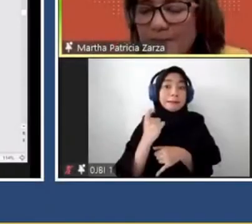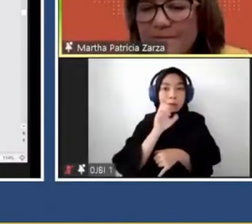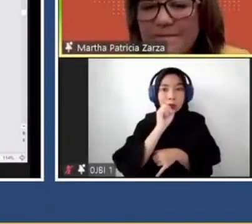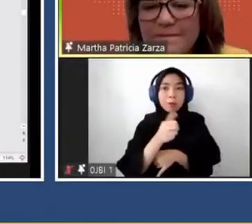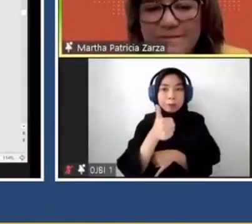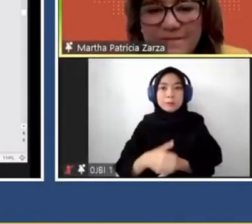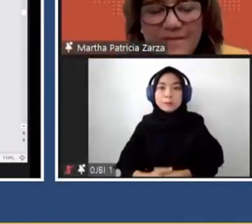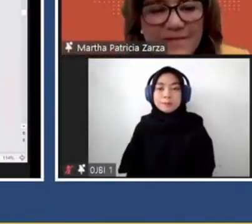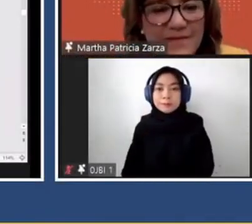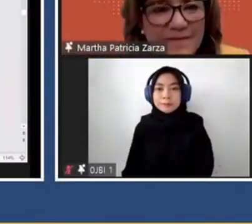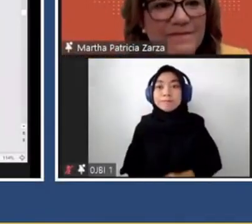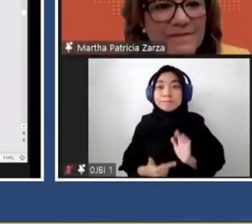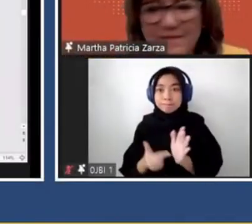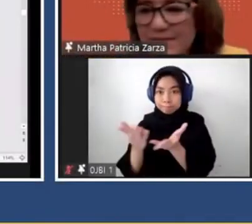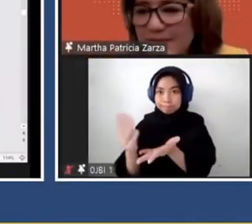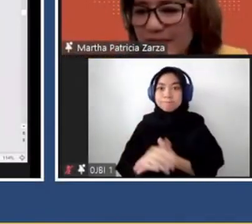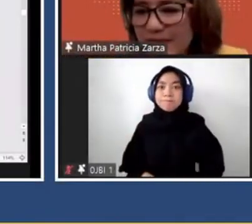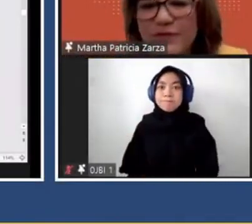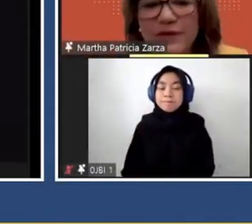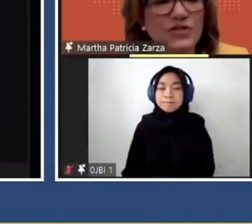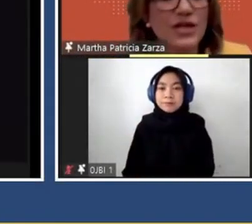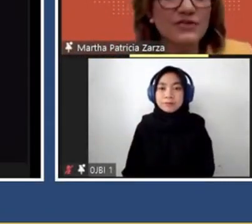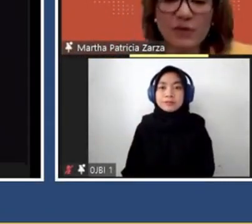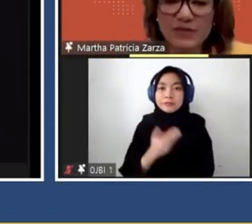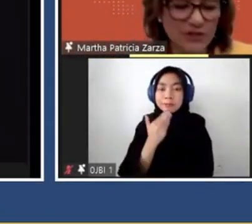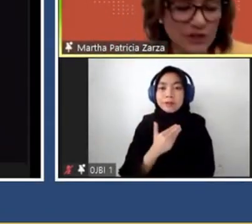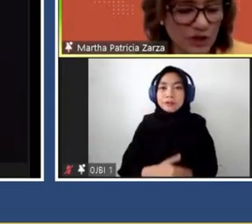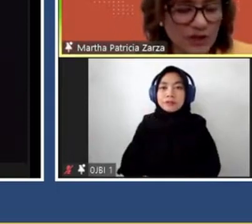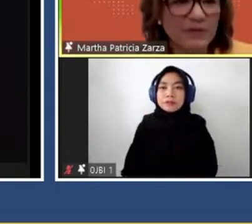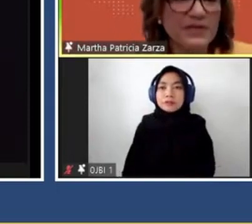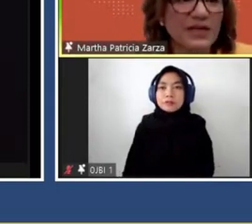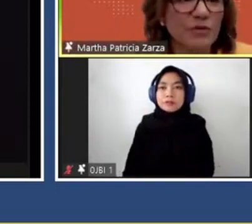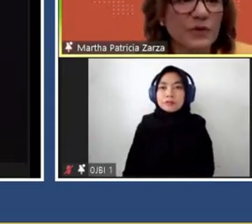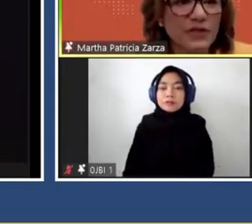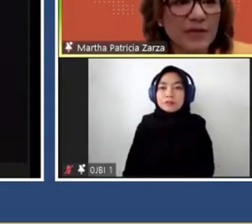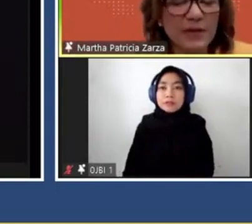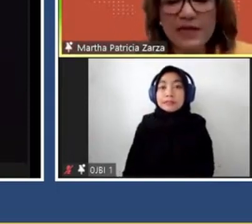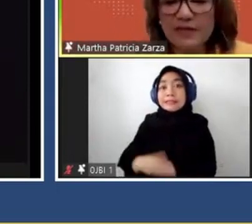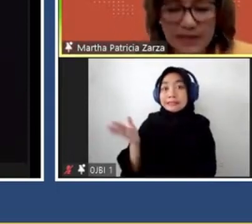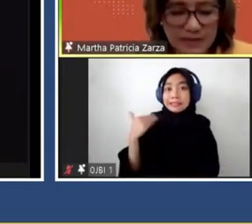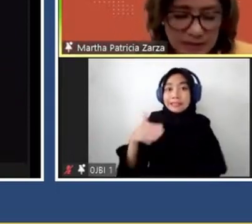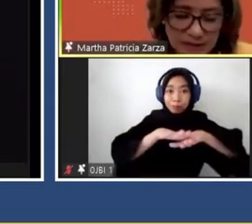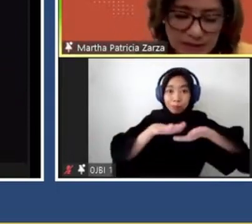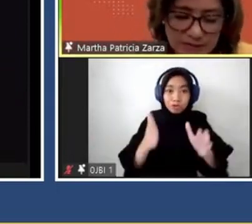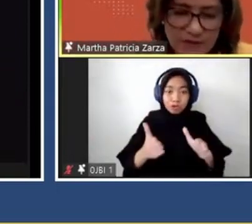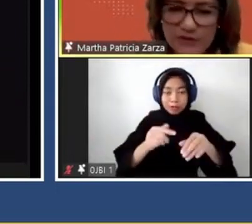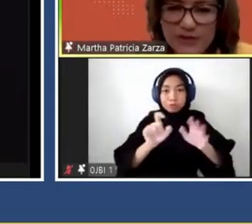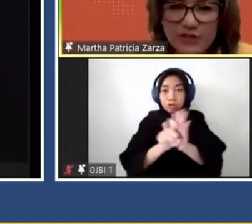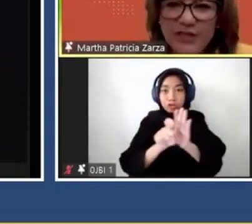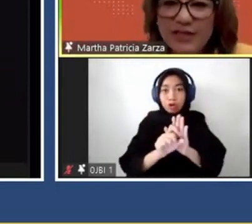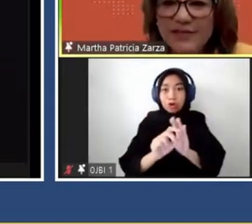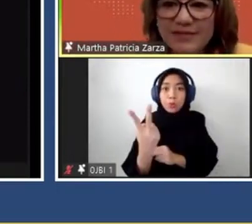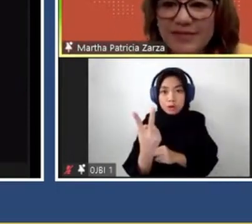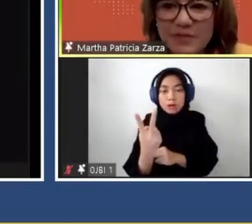Okay. So please do, Dr. Zarza. Thank you very much. So I was just talking about the second prototype, that it